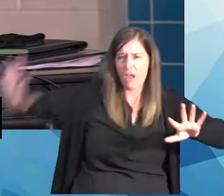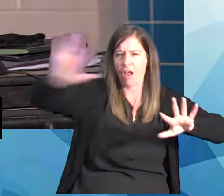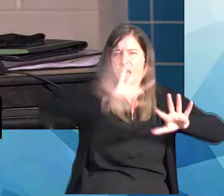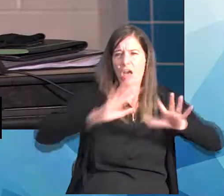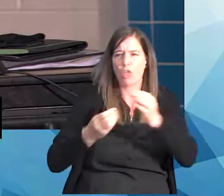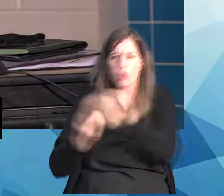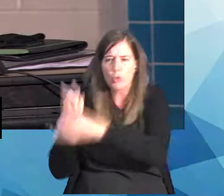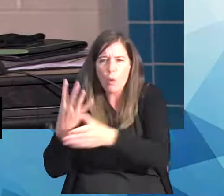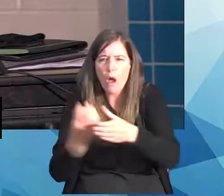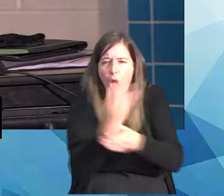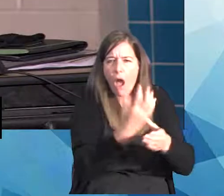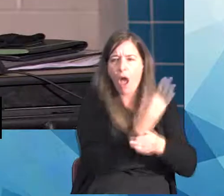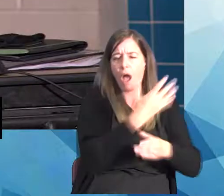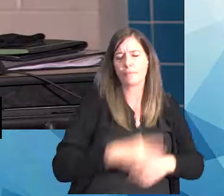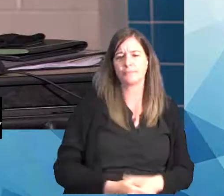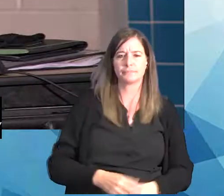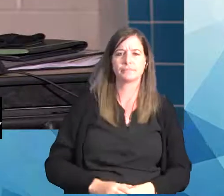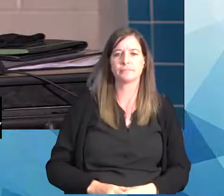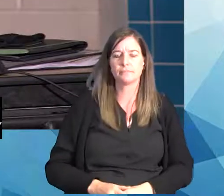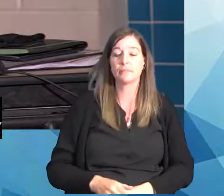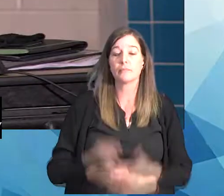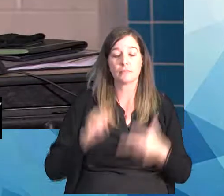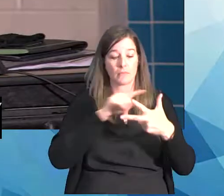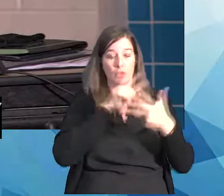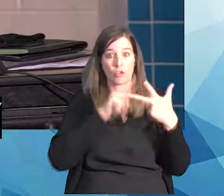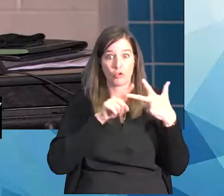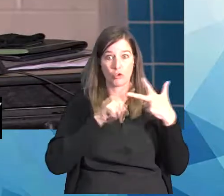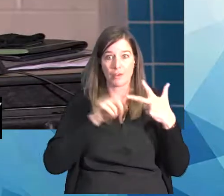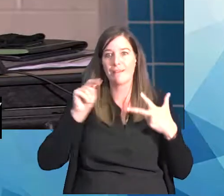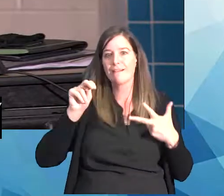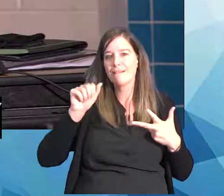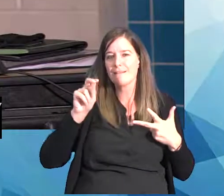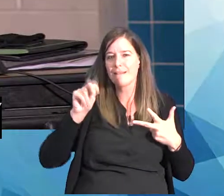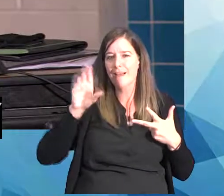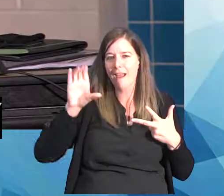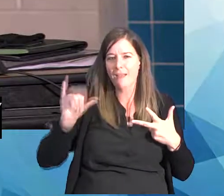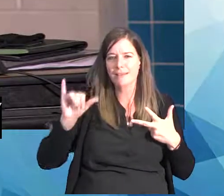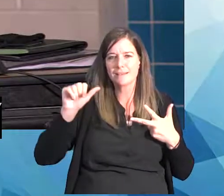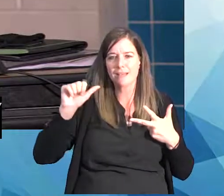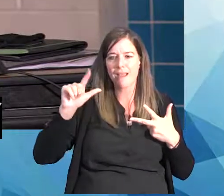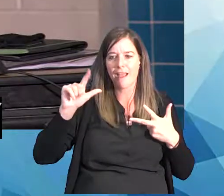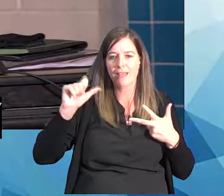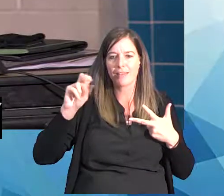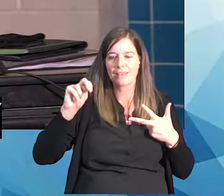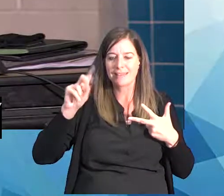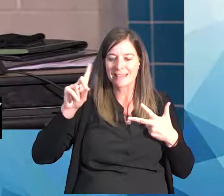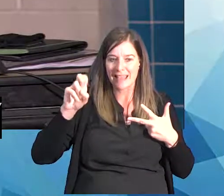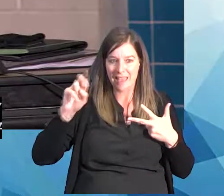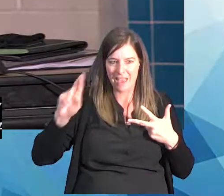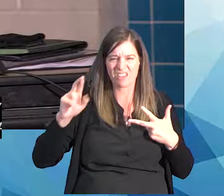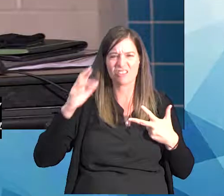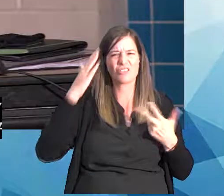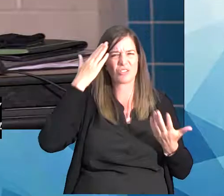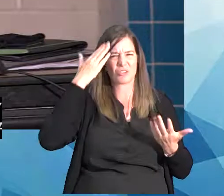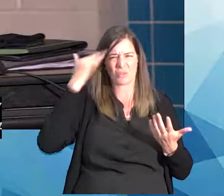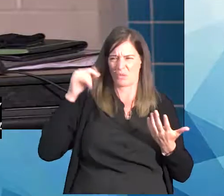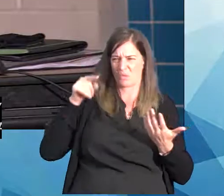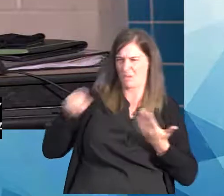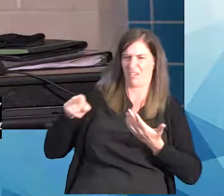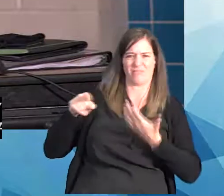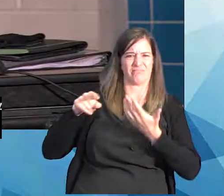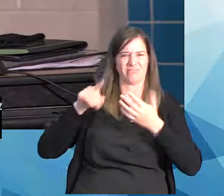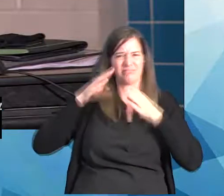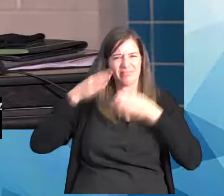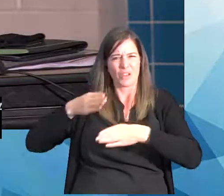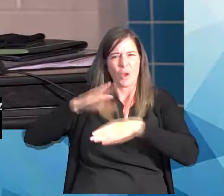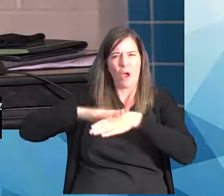Alexander. Why does the school pay for someone without quantifiable data of accomplishments? As a contracted